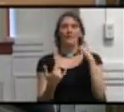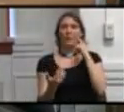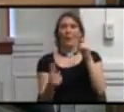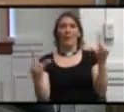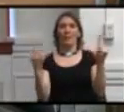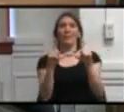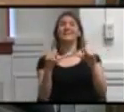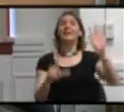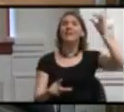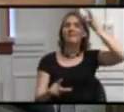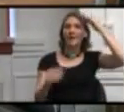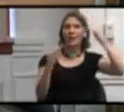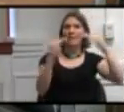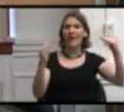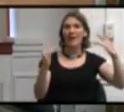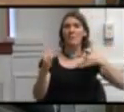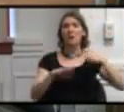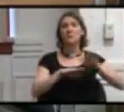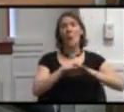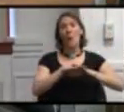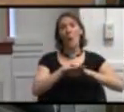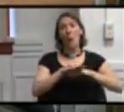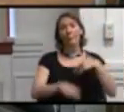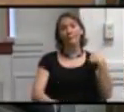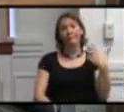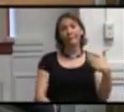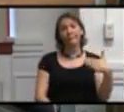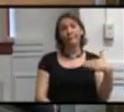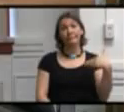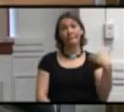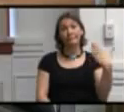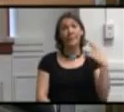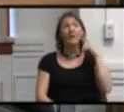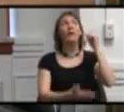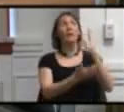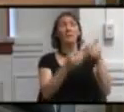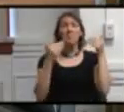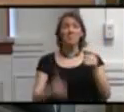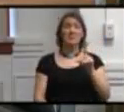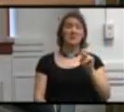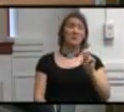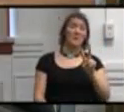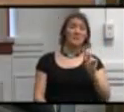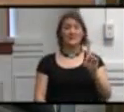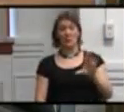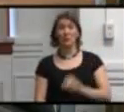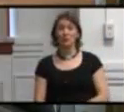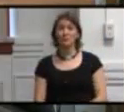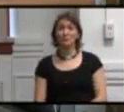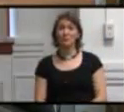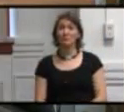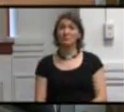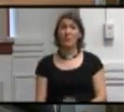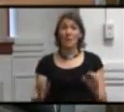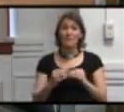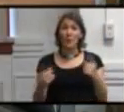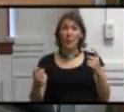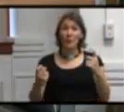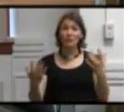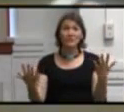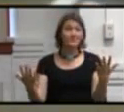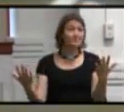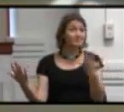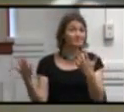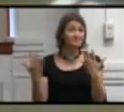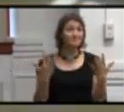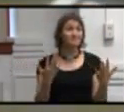on the federal level. Yeah. They tend to take their time a little bit, but November or December should be good. Great. Like any other questions from anybody on the board?